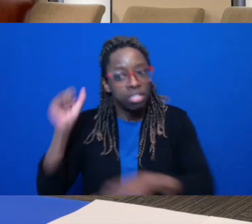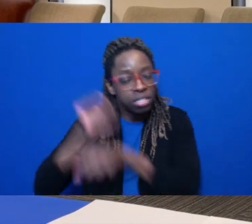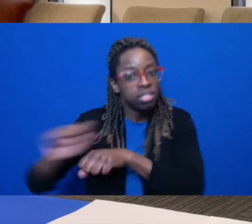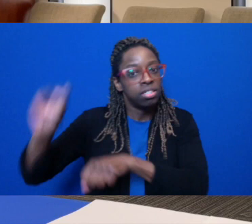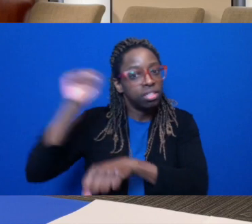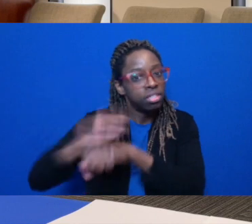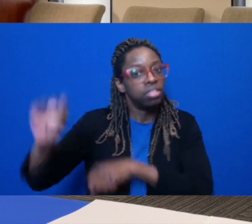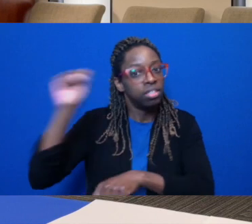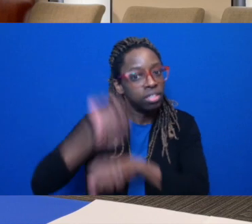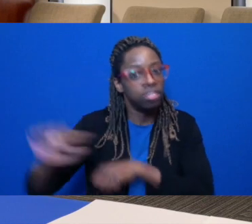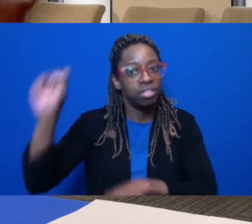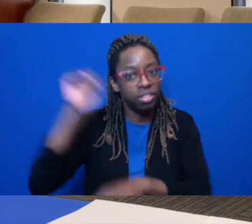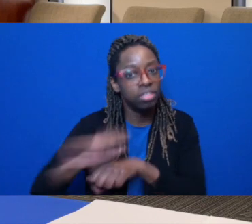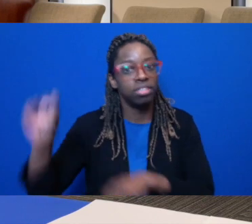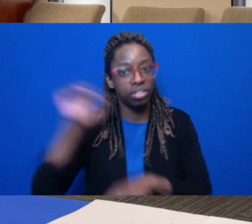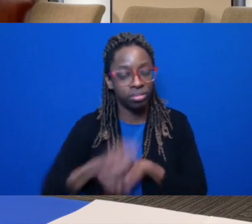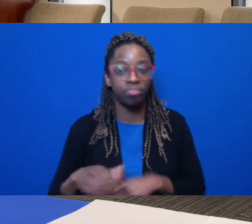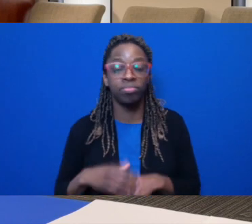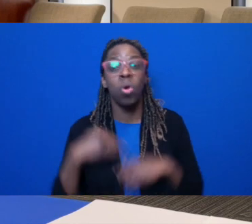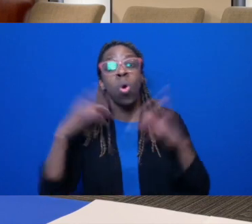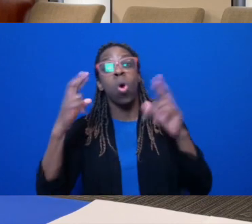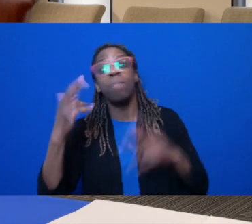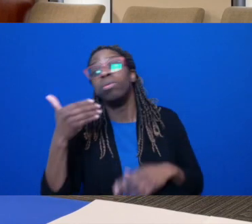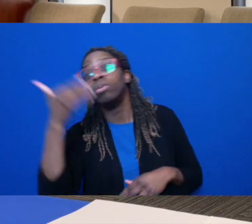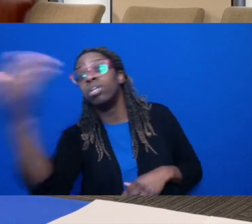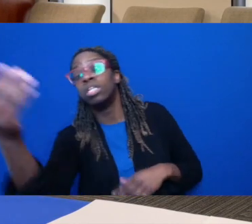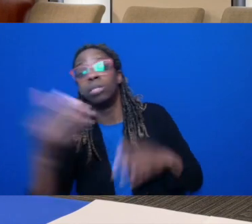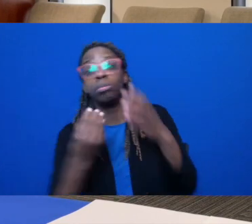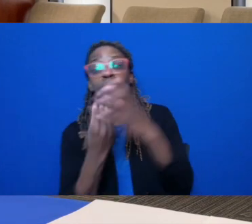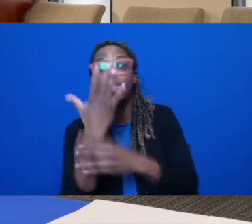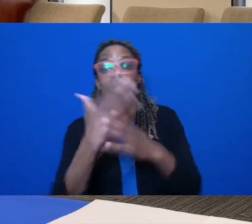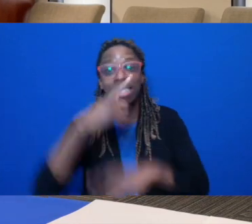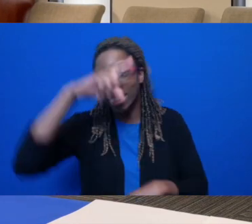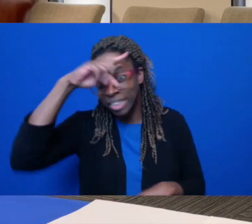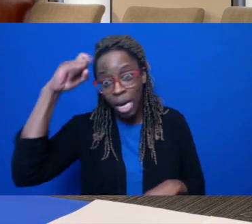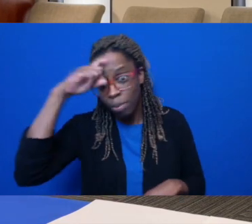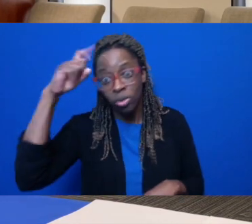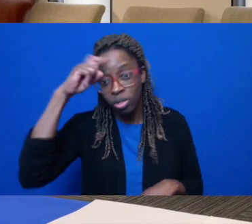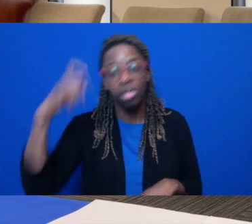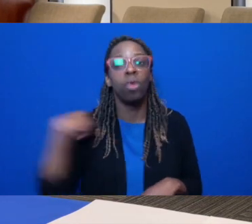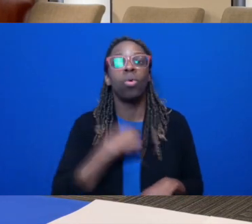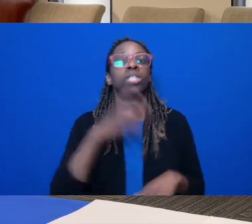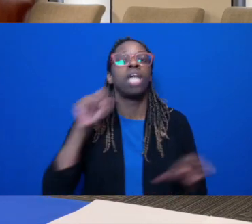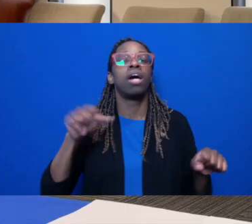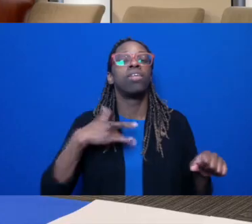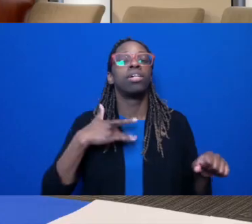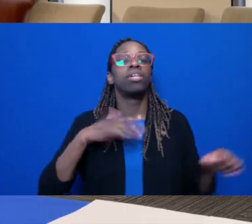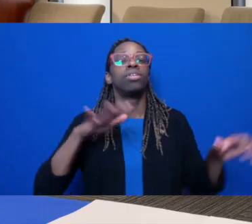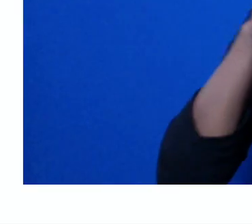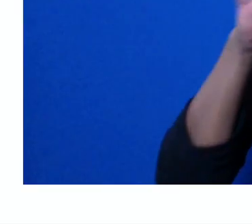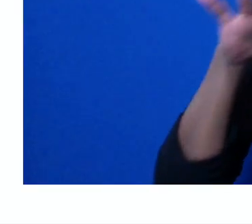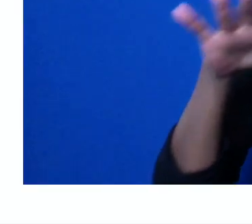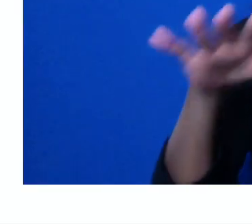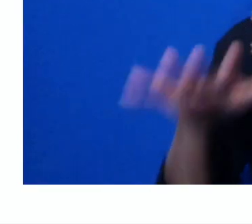degree of normalcy moving forward. So I want to thank everyone on behalf of the Rhode Island Department of Health. Please do reach out to